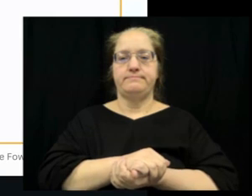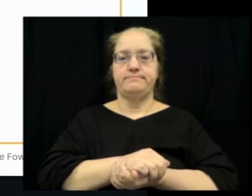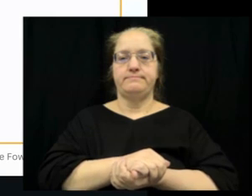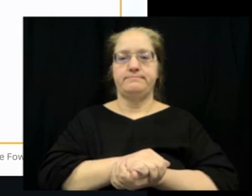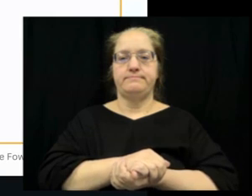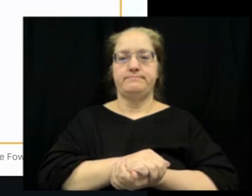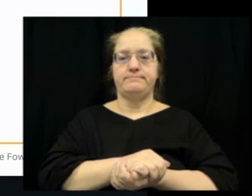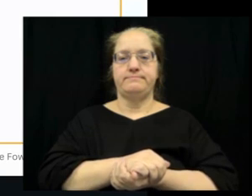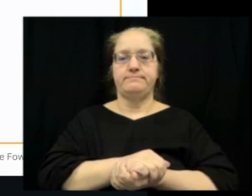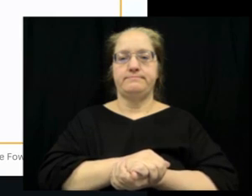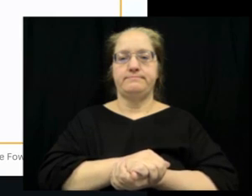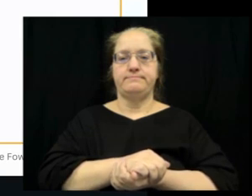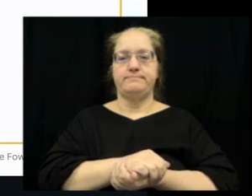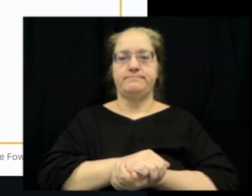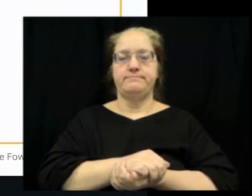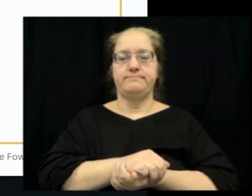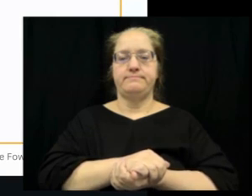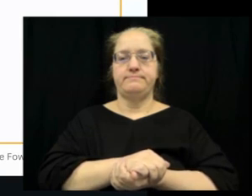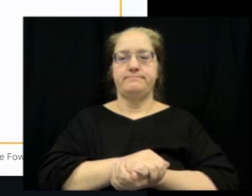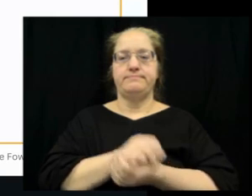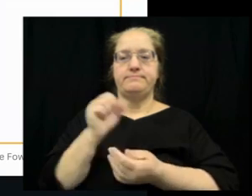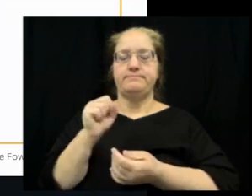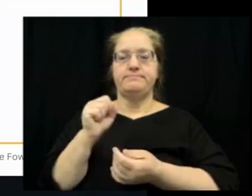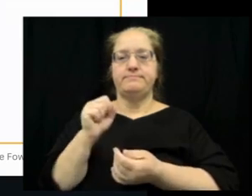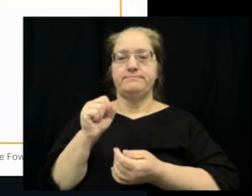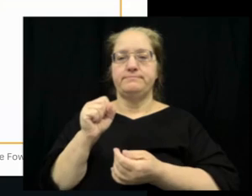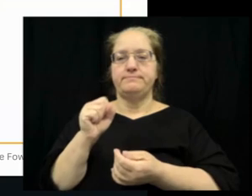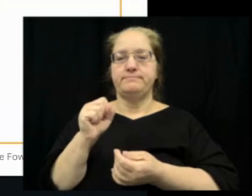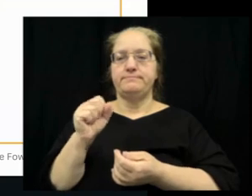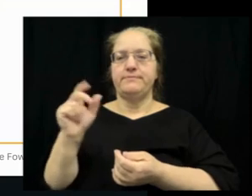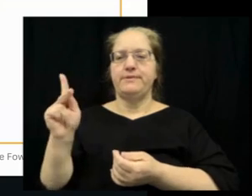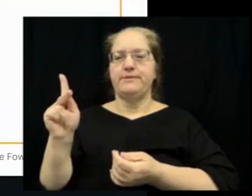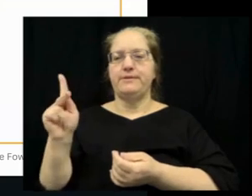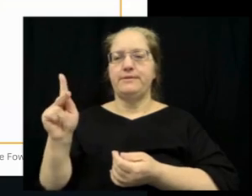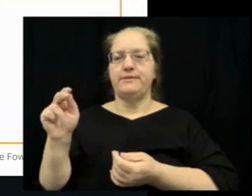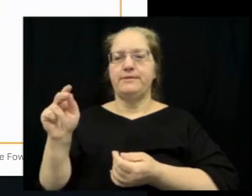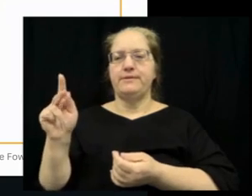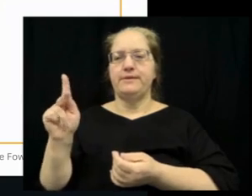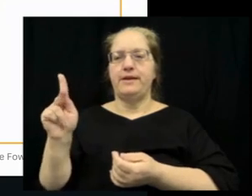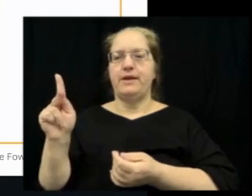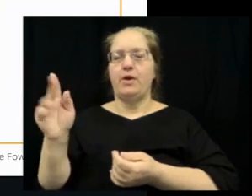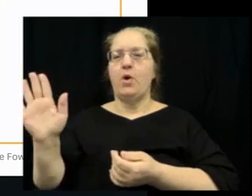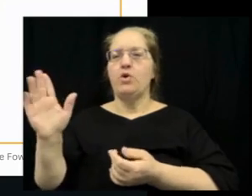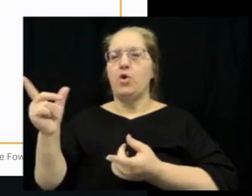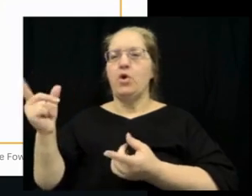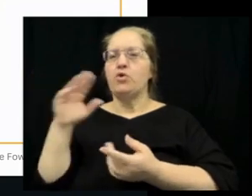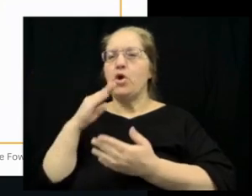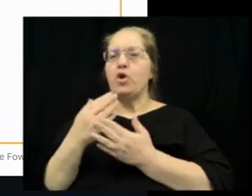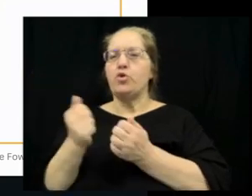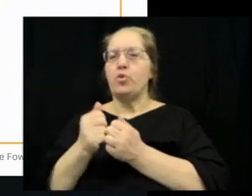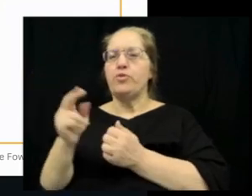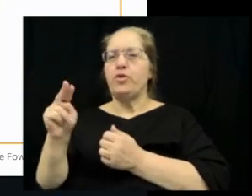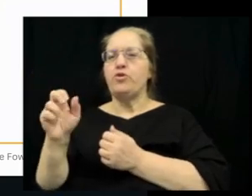I want to say, Katie, remind me, what did your daughter do with that little note that you She wrote? put it on her